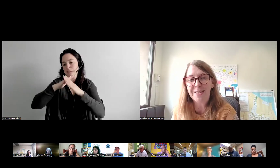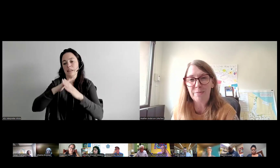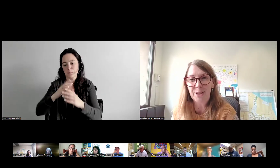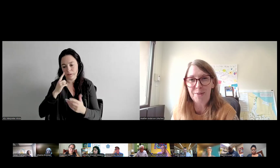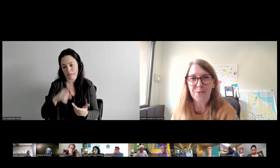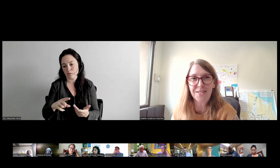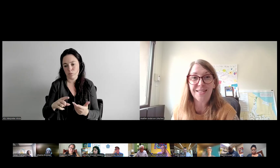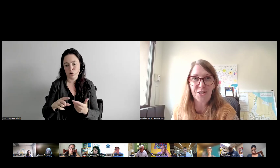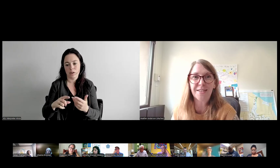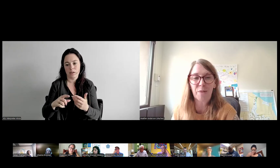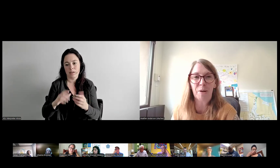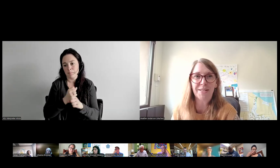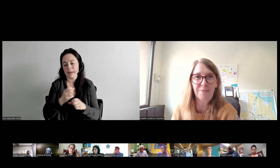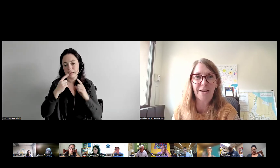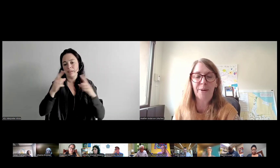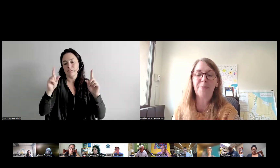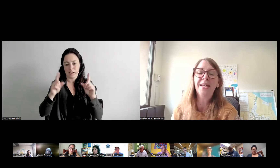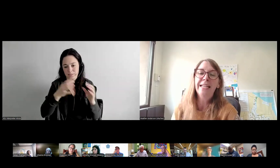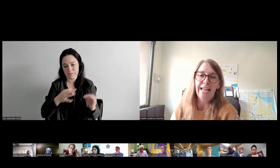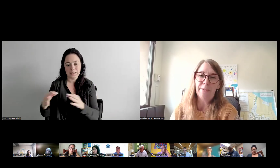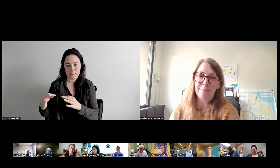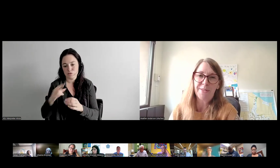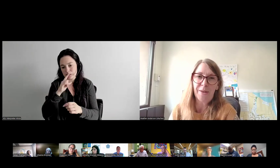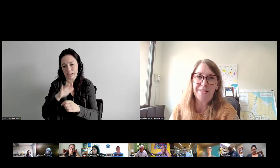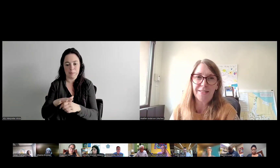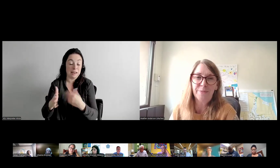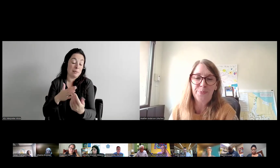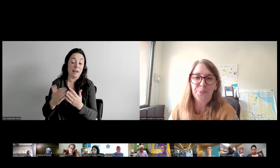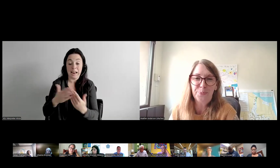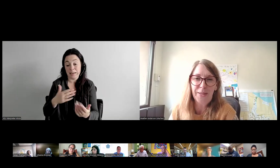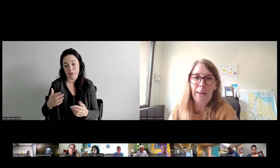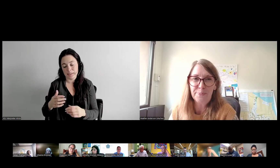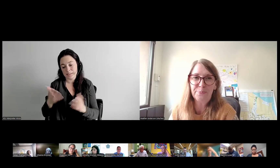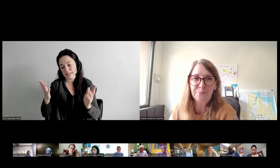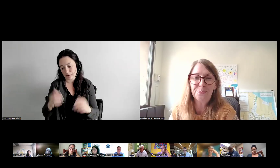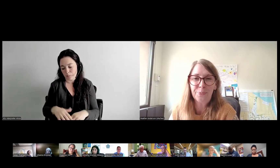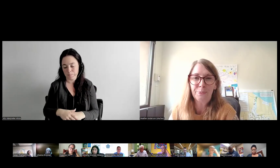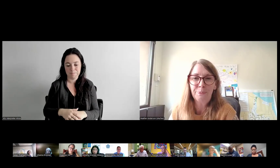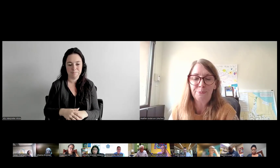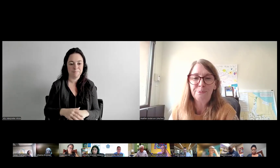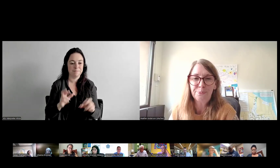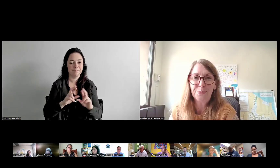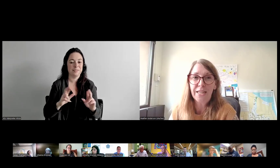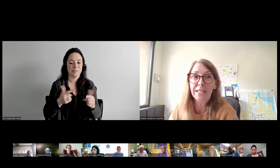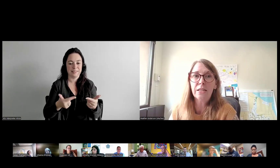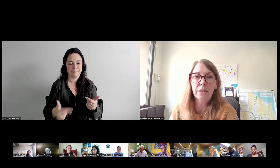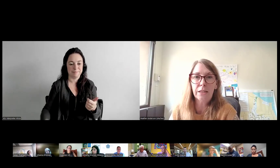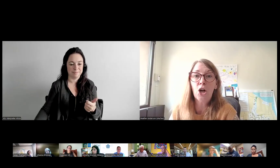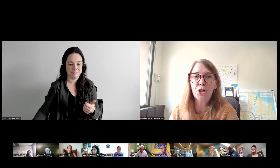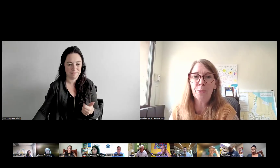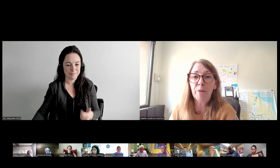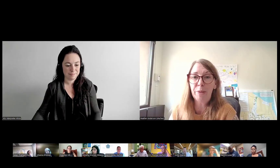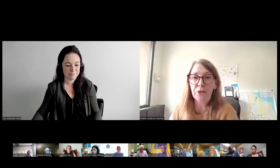able to be nimble and make those decisions and commitments, right? But anyway, so yeah, yeah. Thanks. It is I have a a